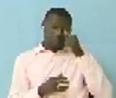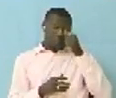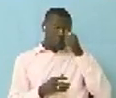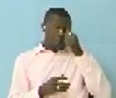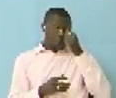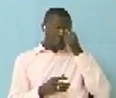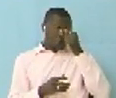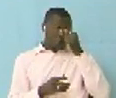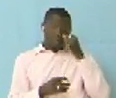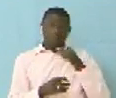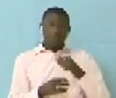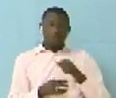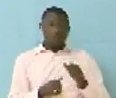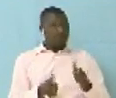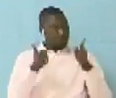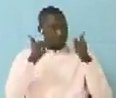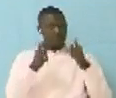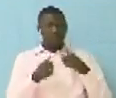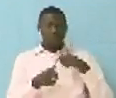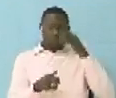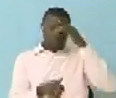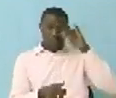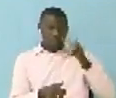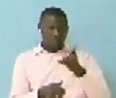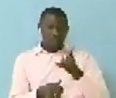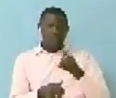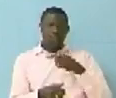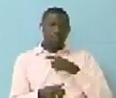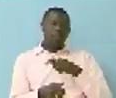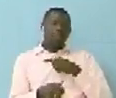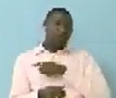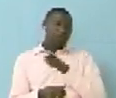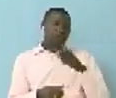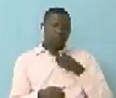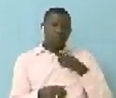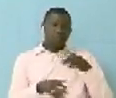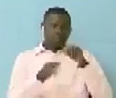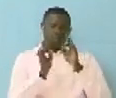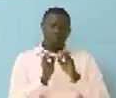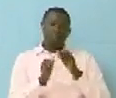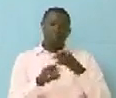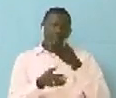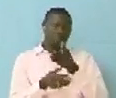Good. So we agree that we would take it from them that they were reporting from the president.